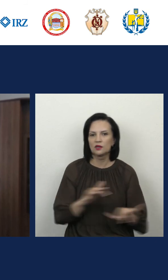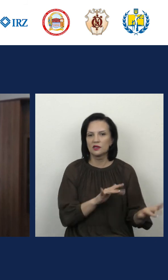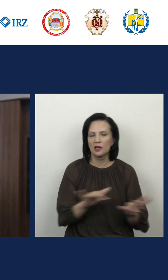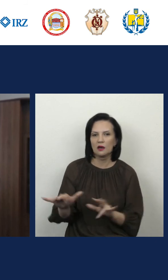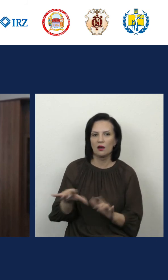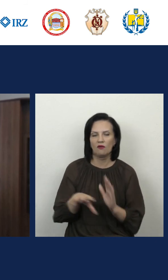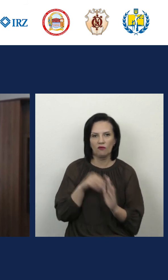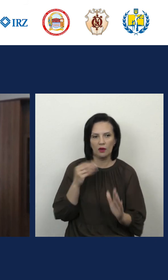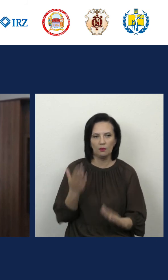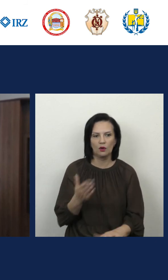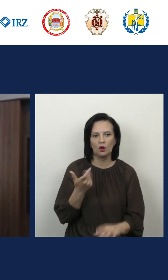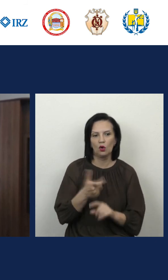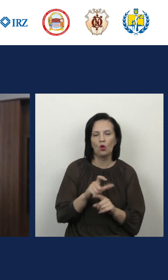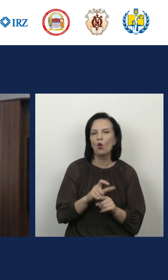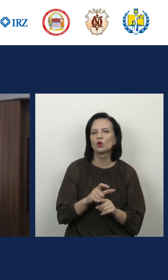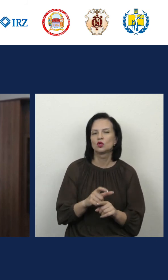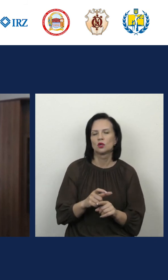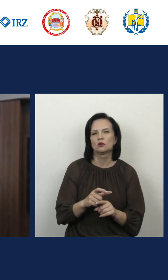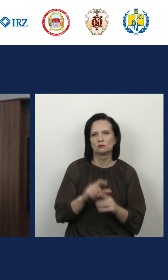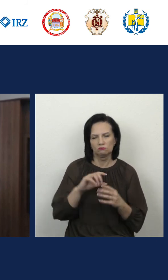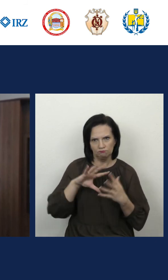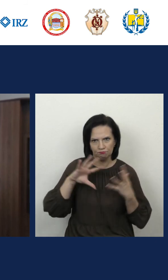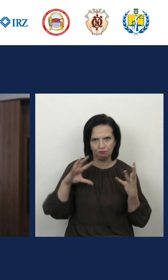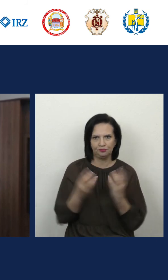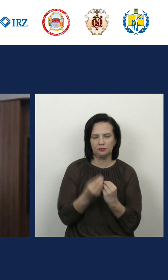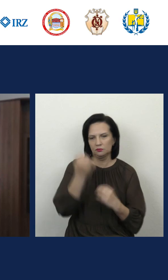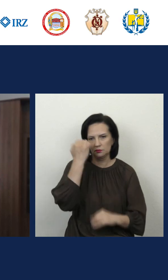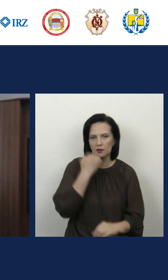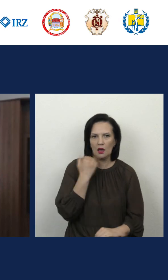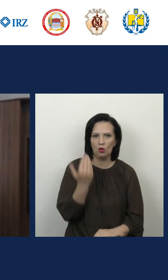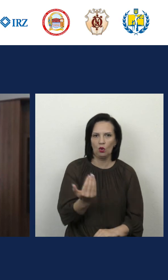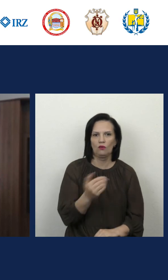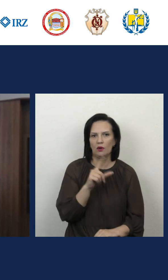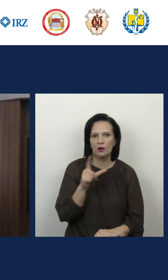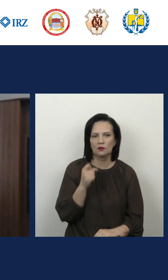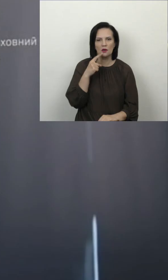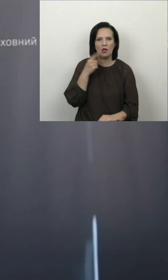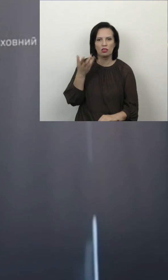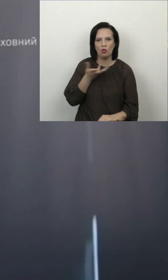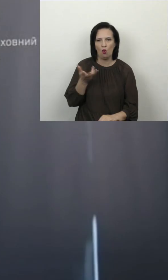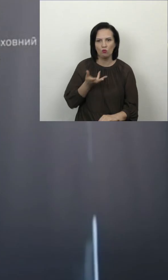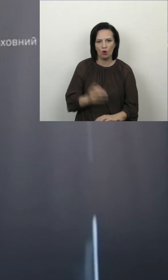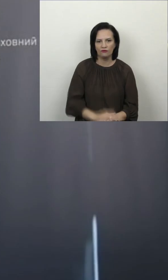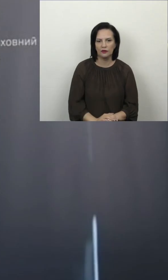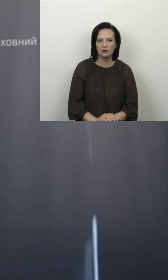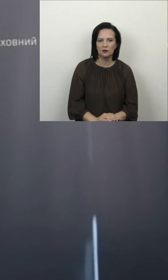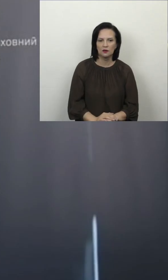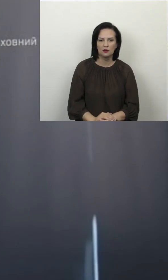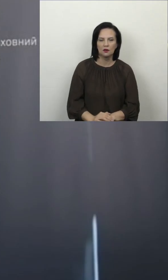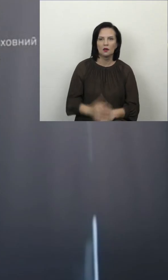recent decisions and developments. Thank you.